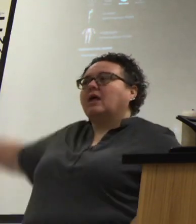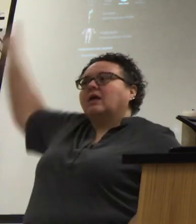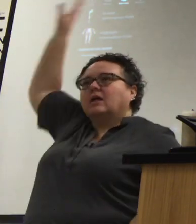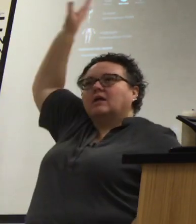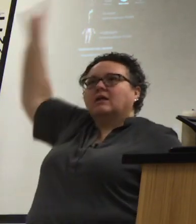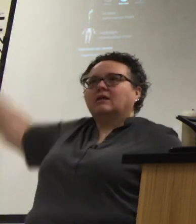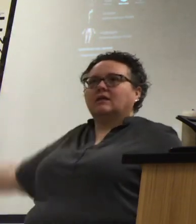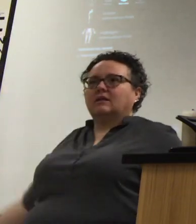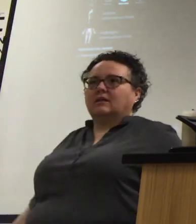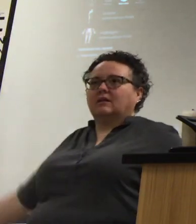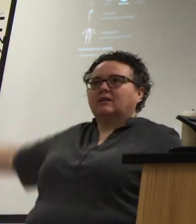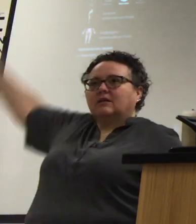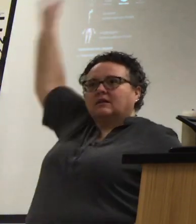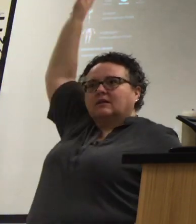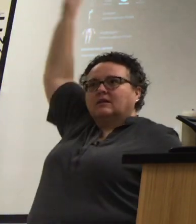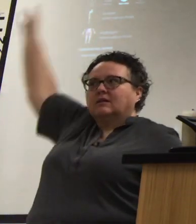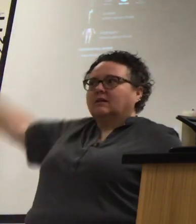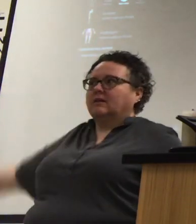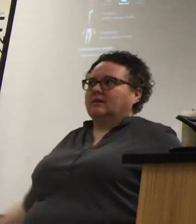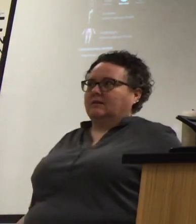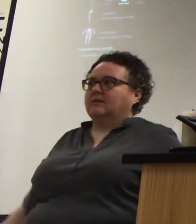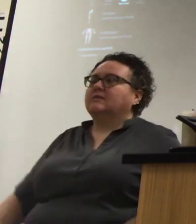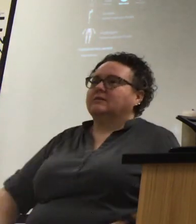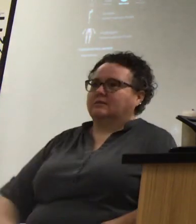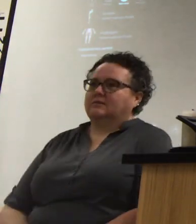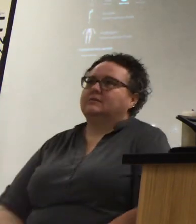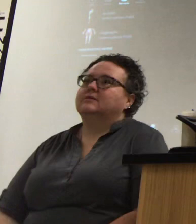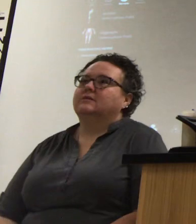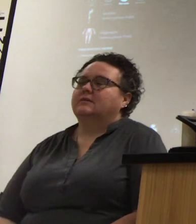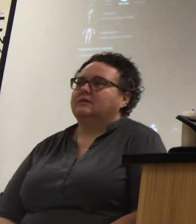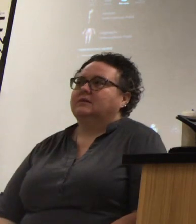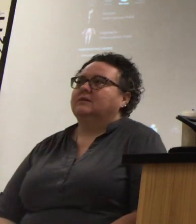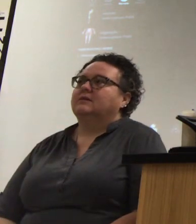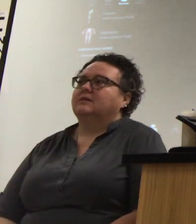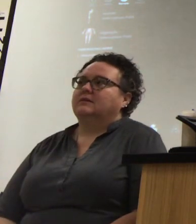Movement in coronal plane.